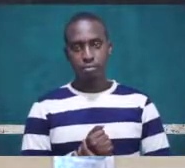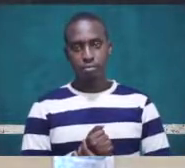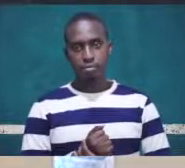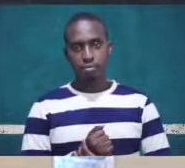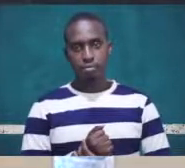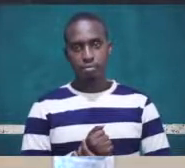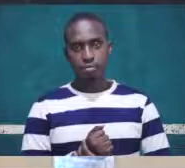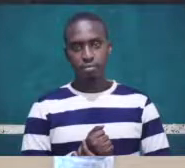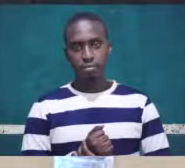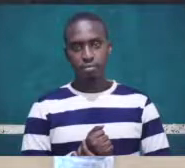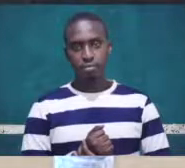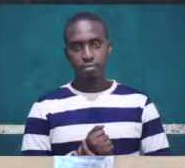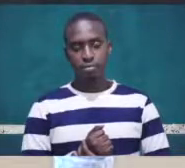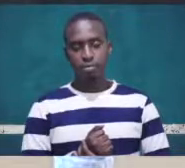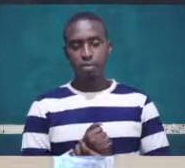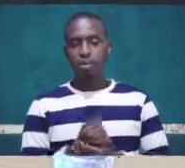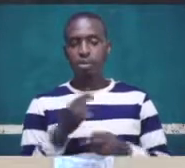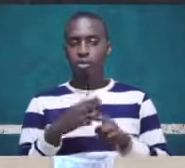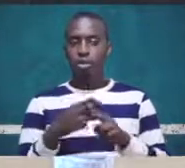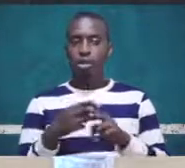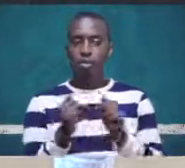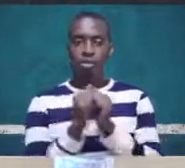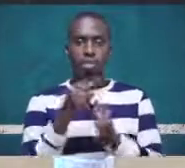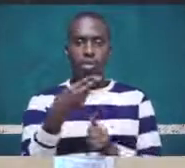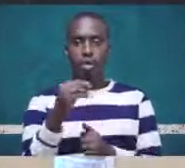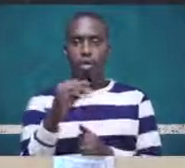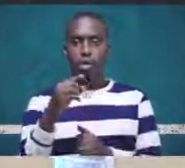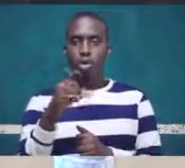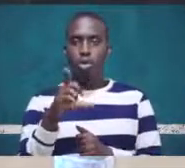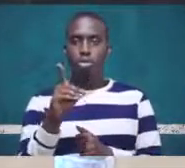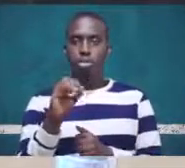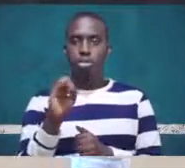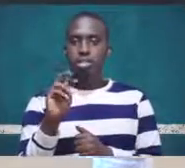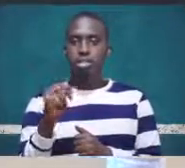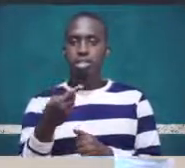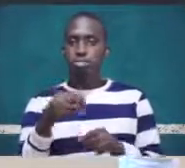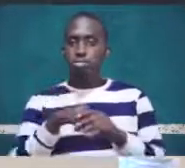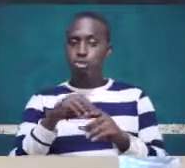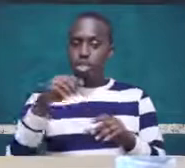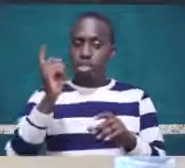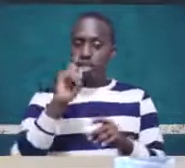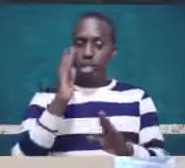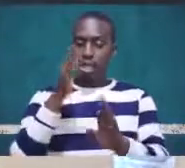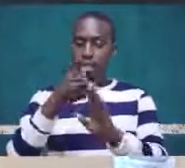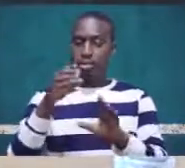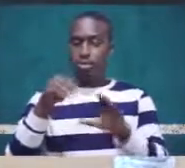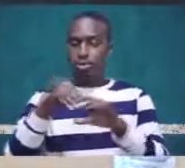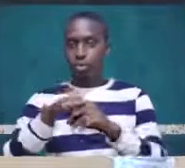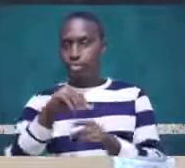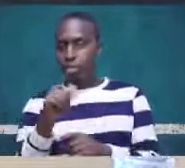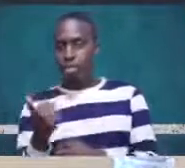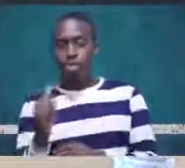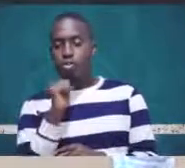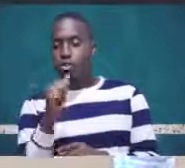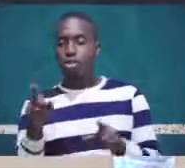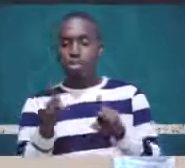So we call it withholding tax. We have another one under this, what we call indirect. This, it's not actually